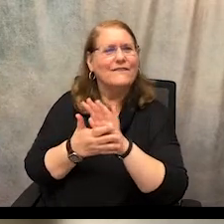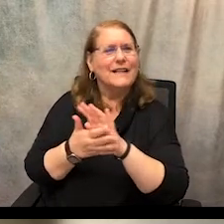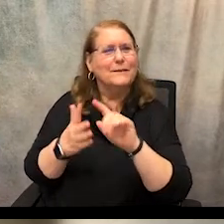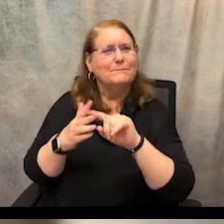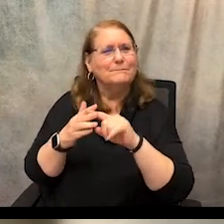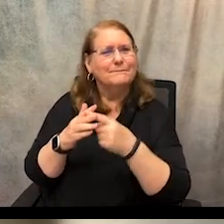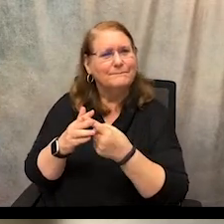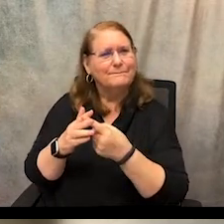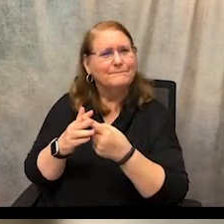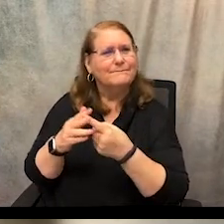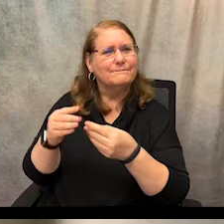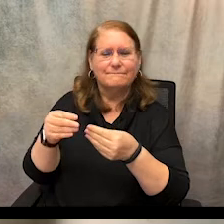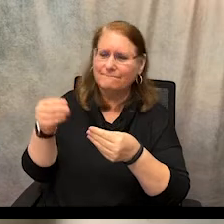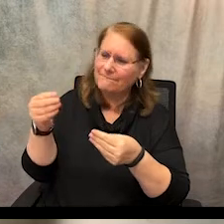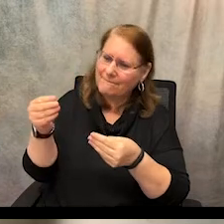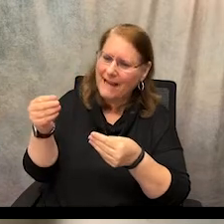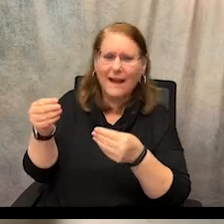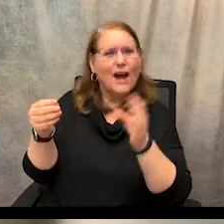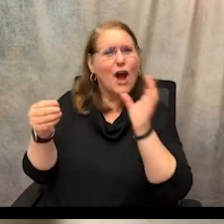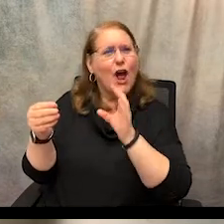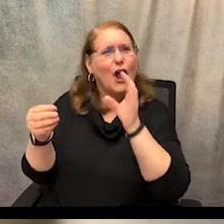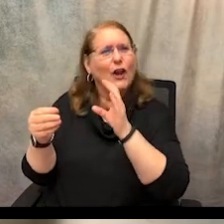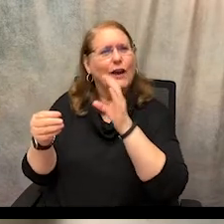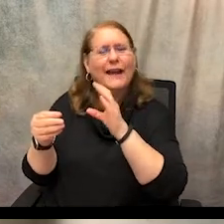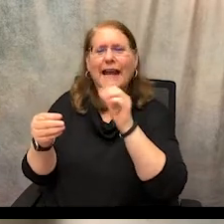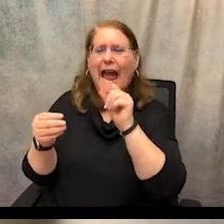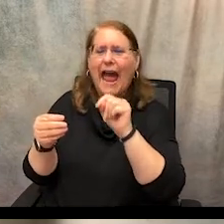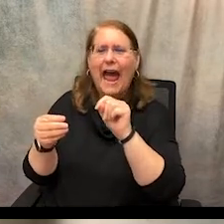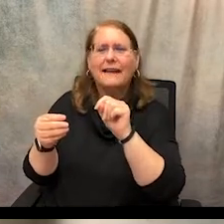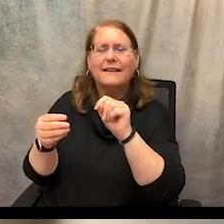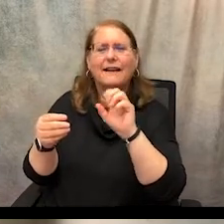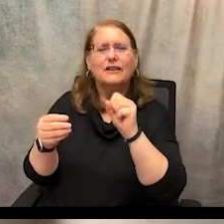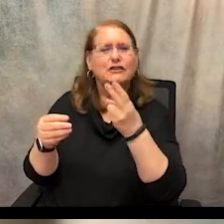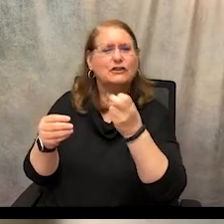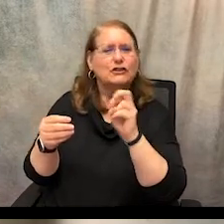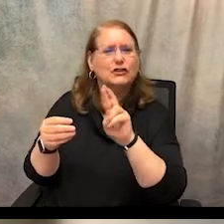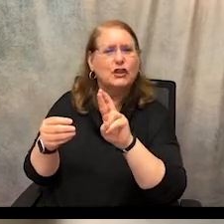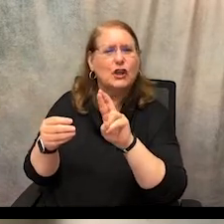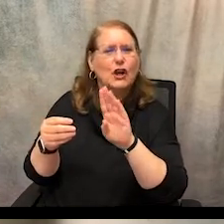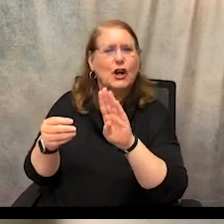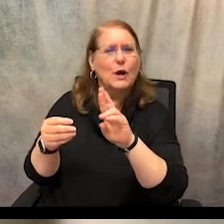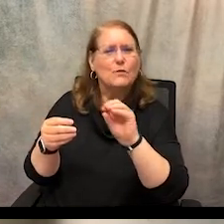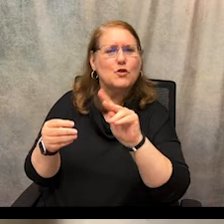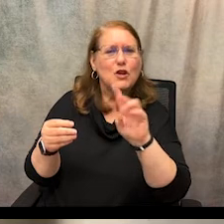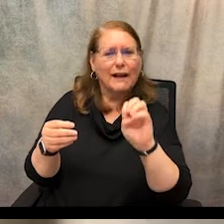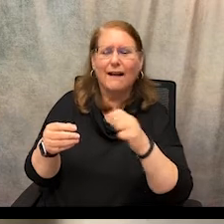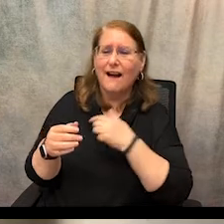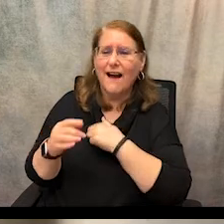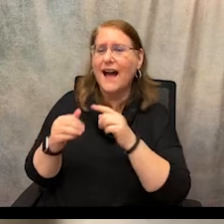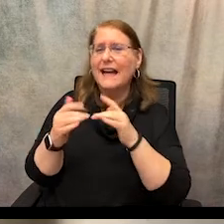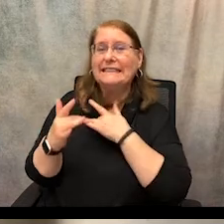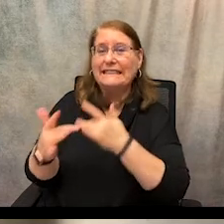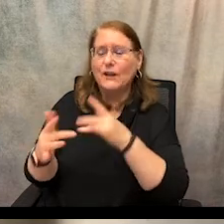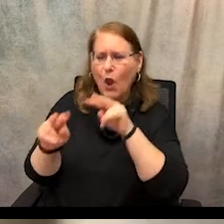by looking at some maps of Sherbrooke. I often look at maps for story ideas. I tend to find that places